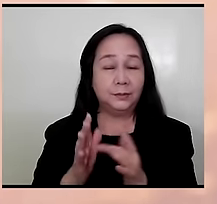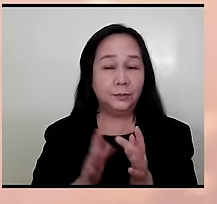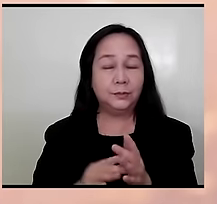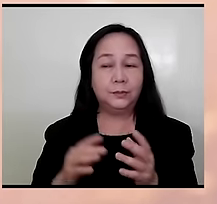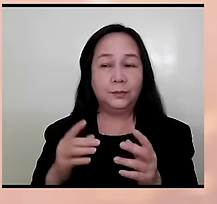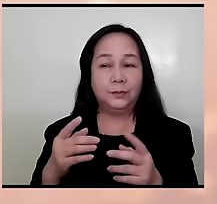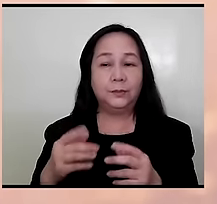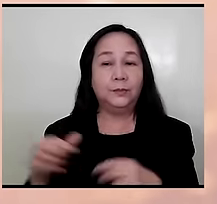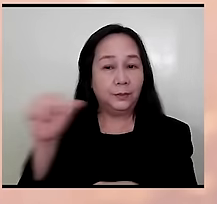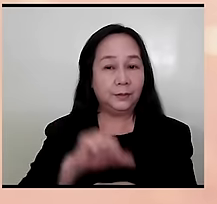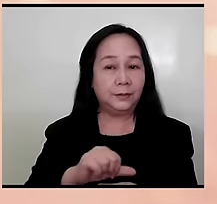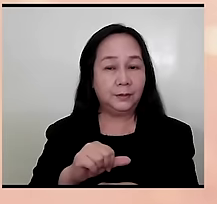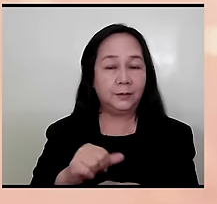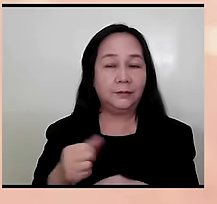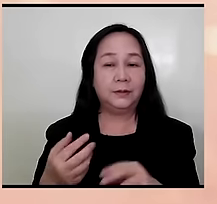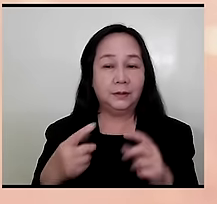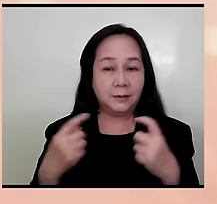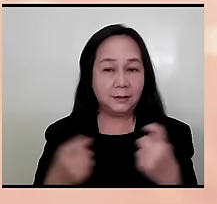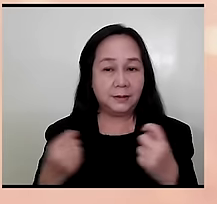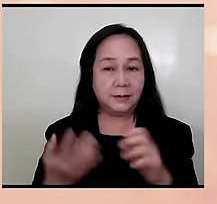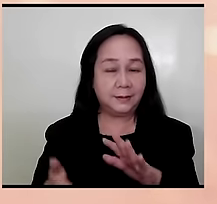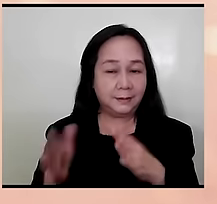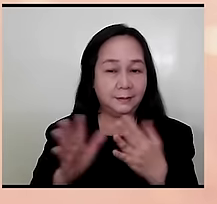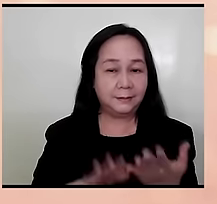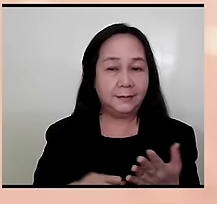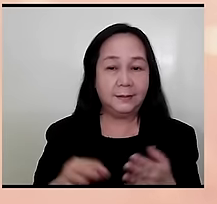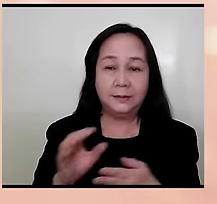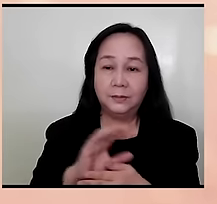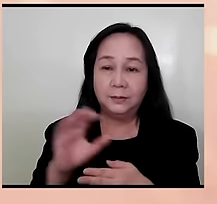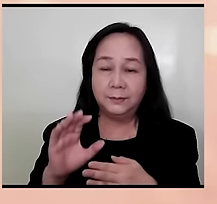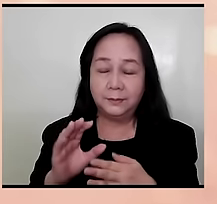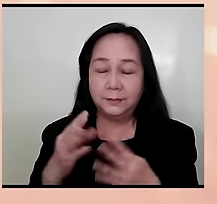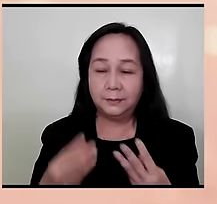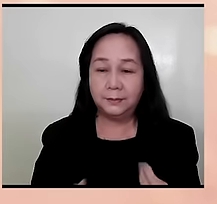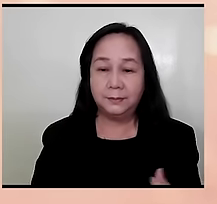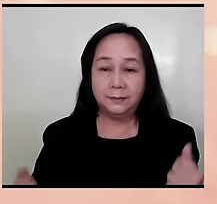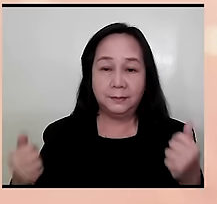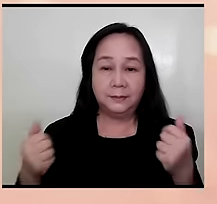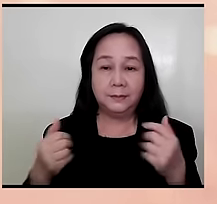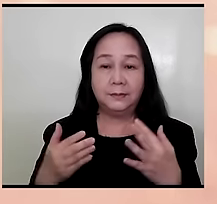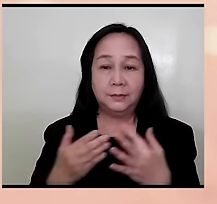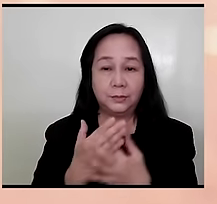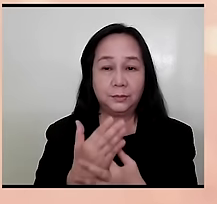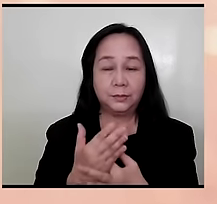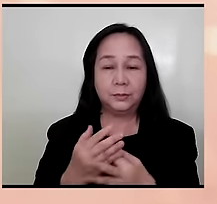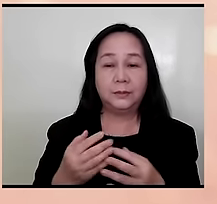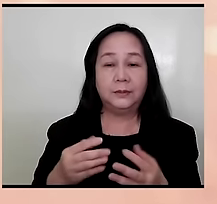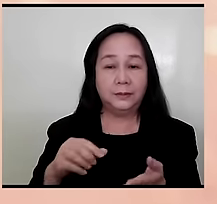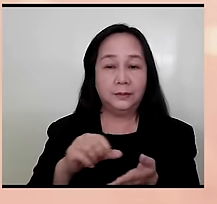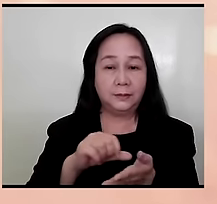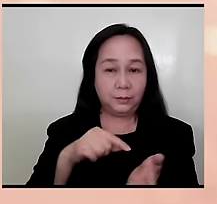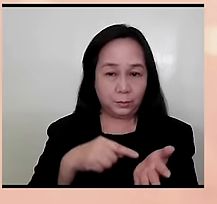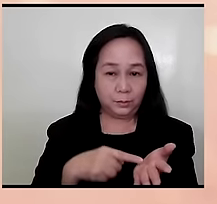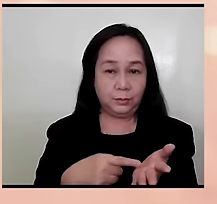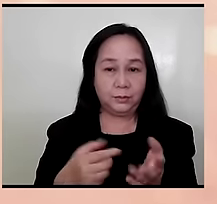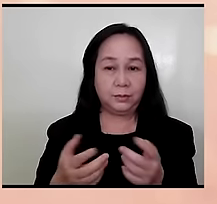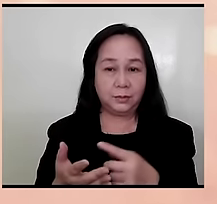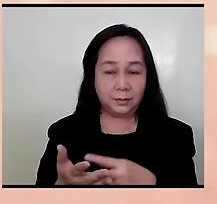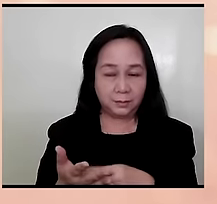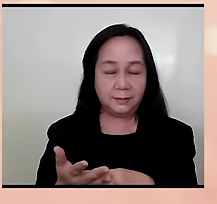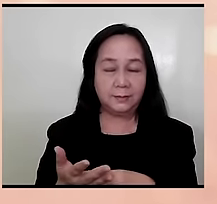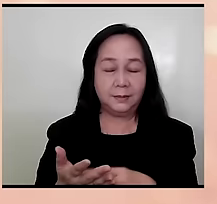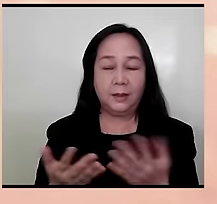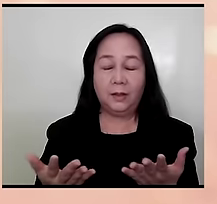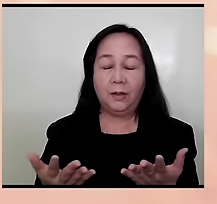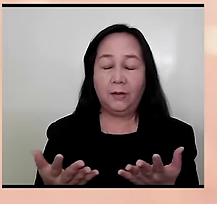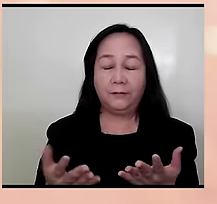is through healing. But the healing comes through his wounds. The wounds of the crucified